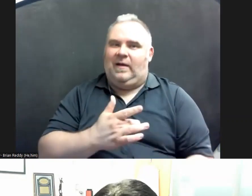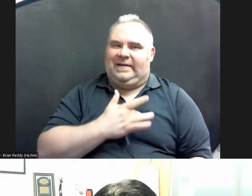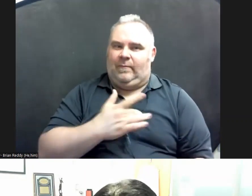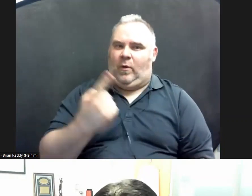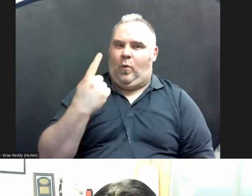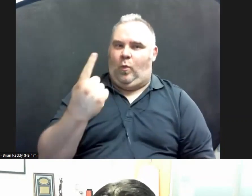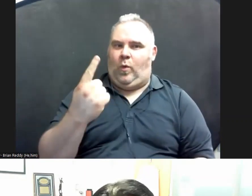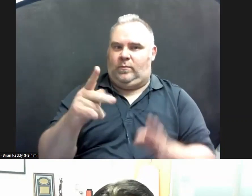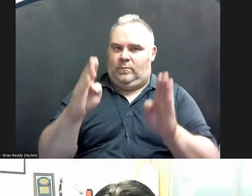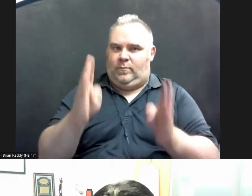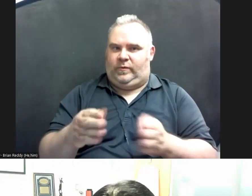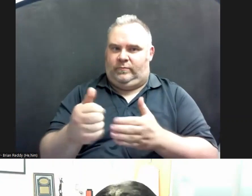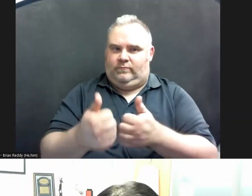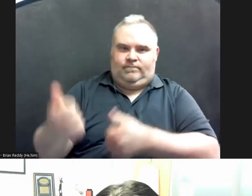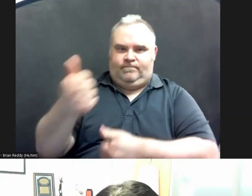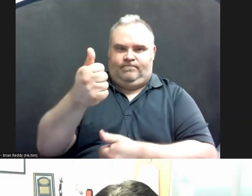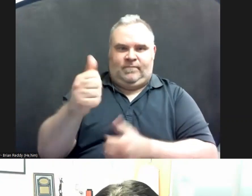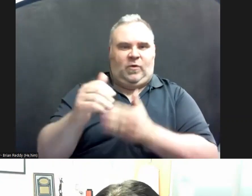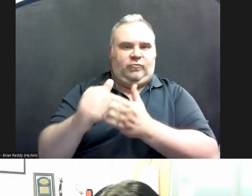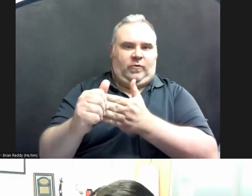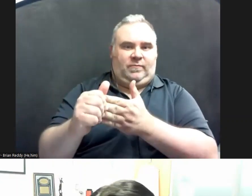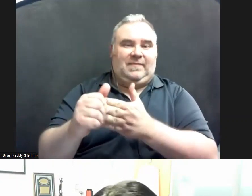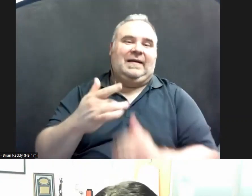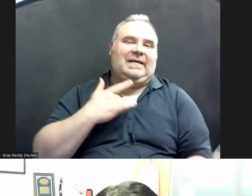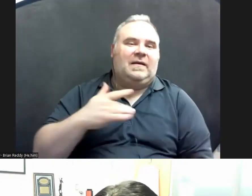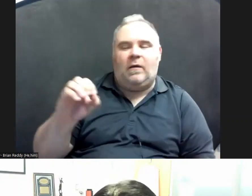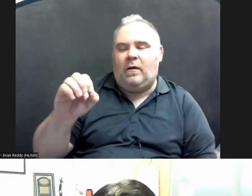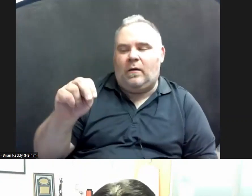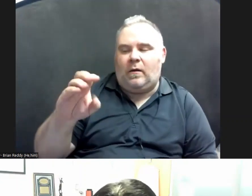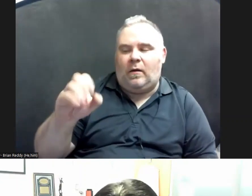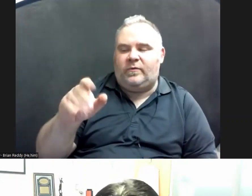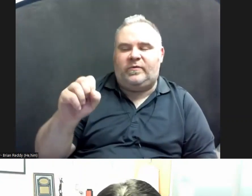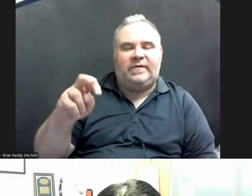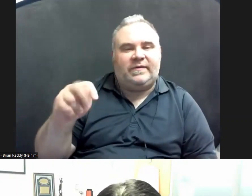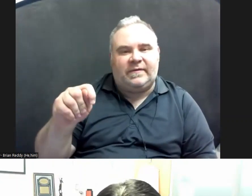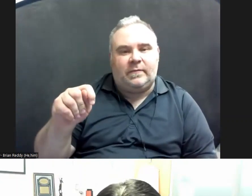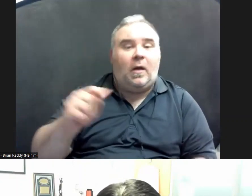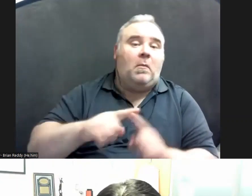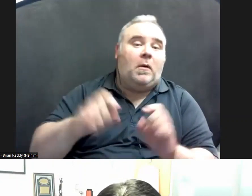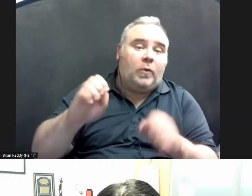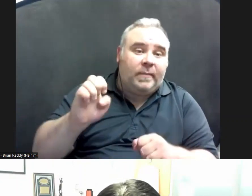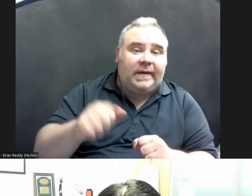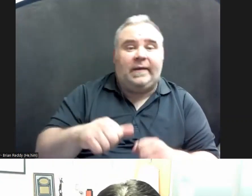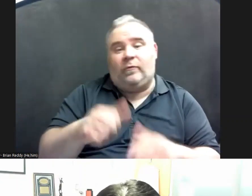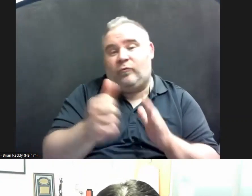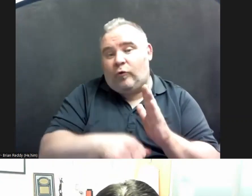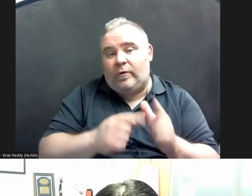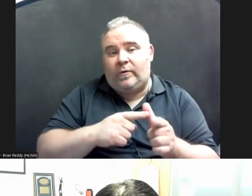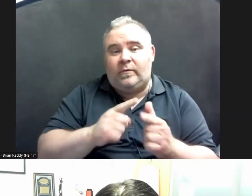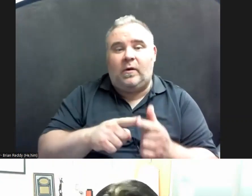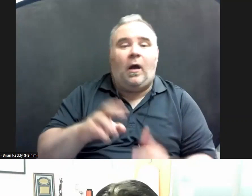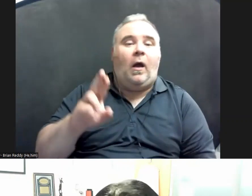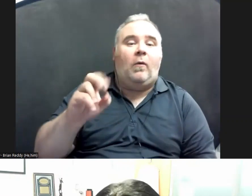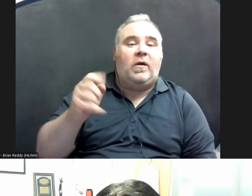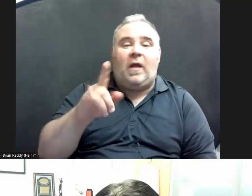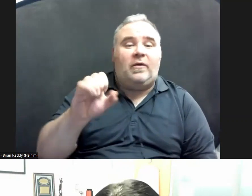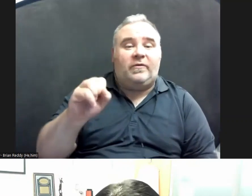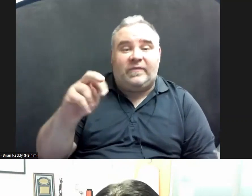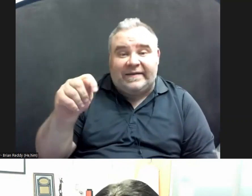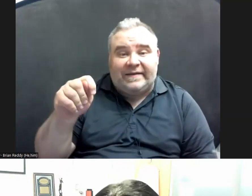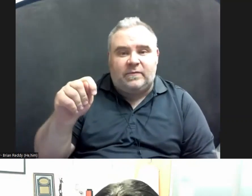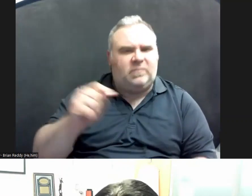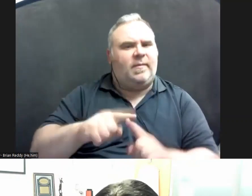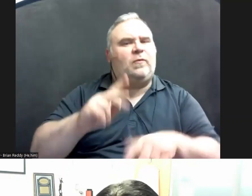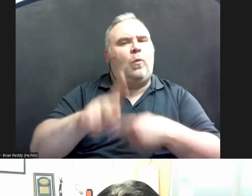person in charge, and that's often an oncologist, but could be a surgeon or radiation doctor, depending on what kind of cancer treatment